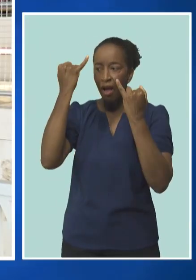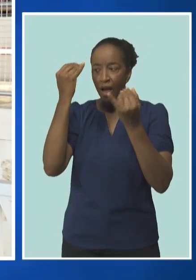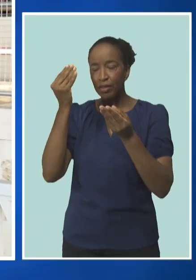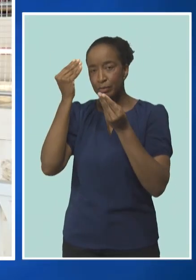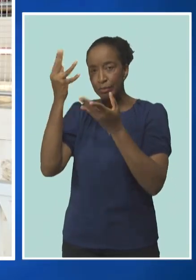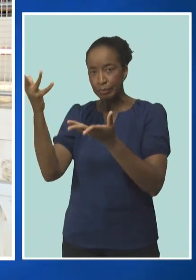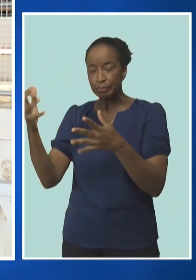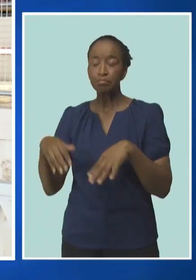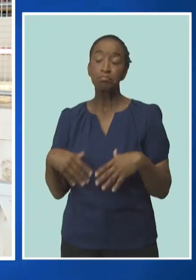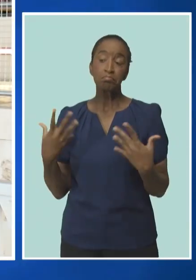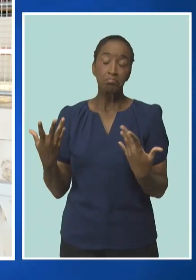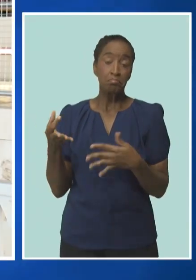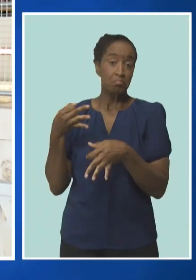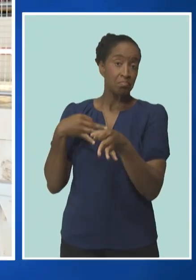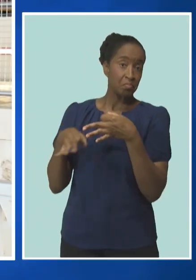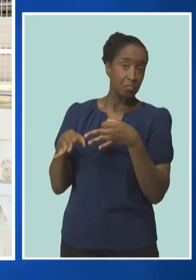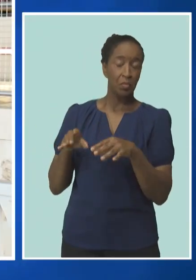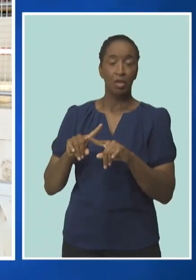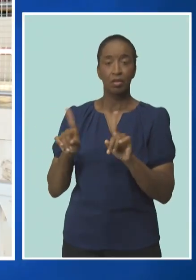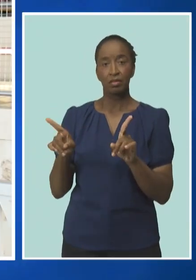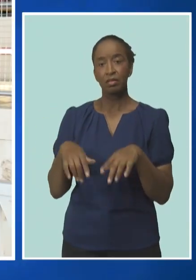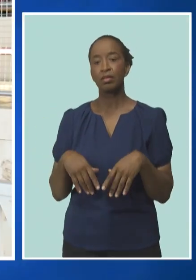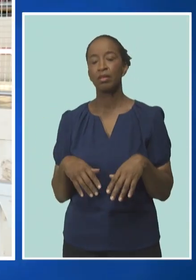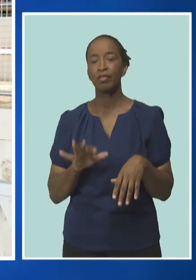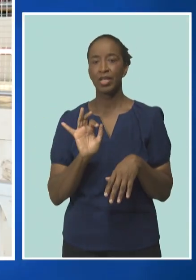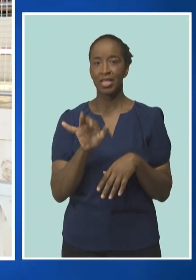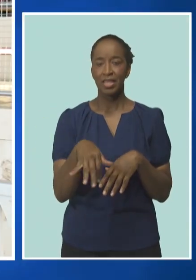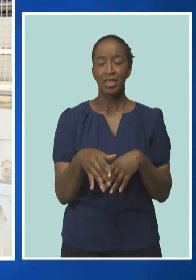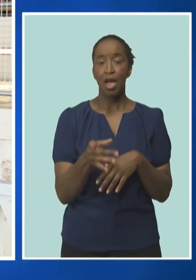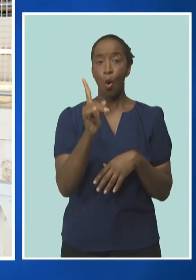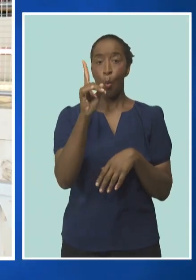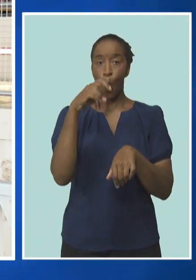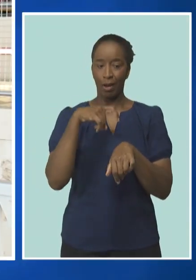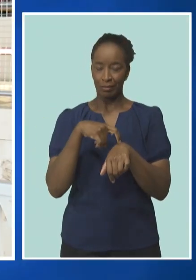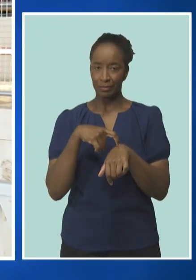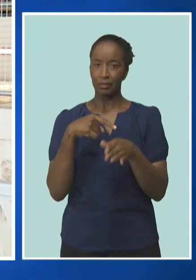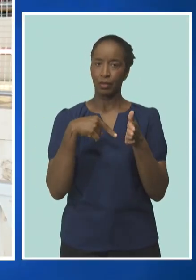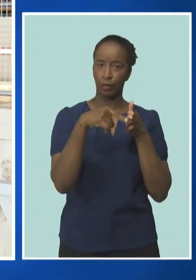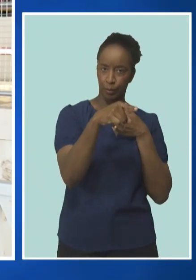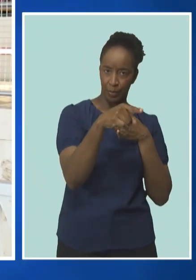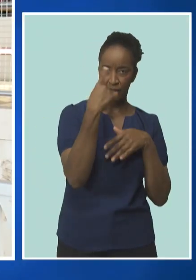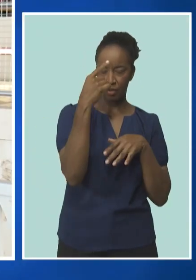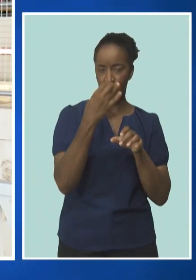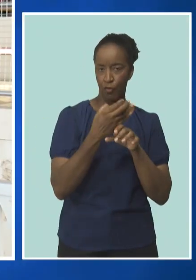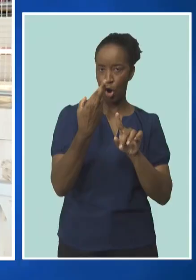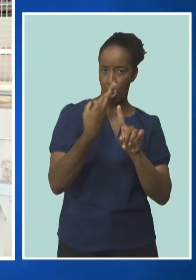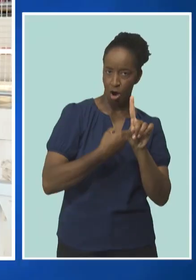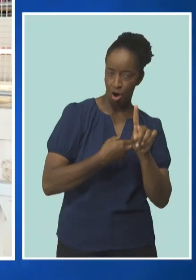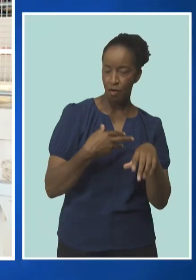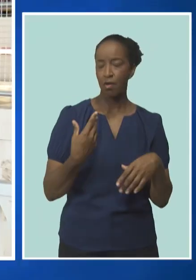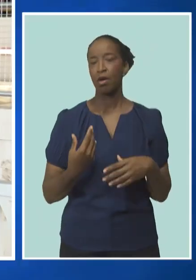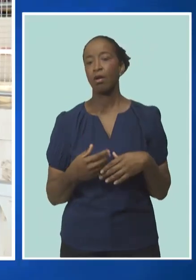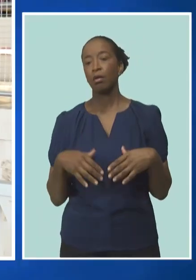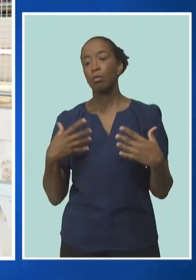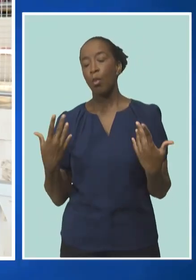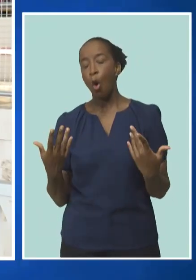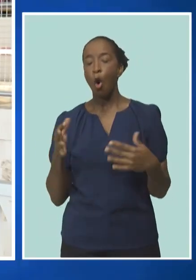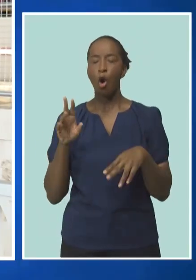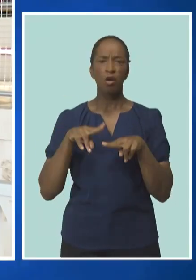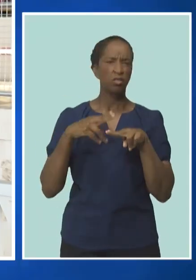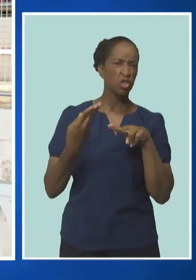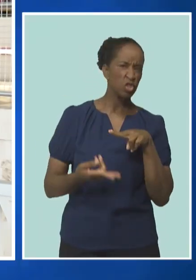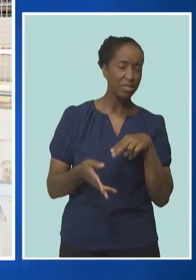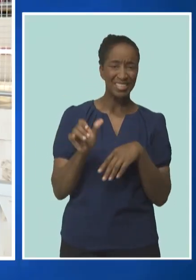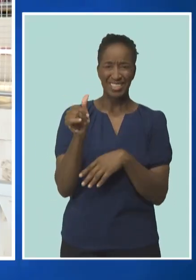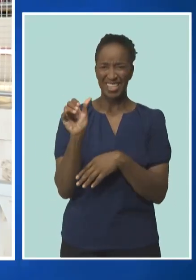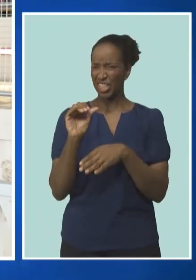charge with a single flat fee per contract, reducing it to $5 Barbados a day, and or